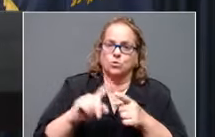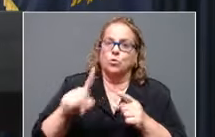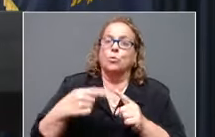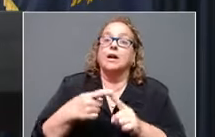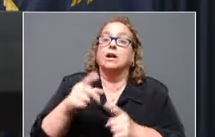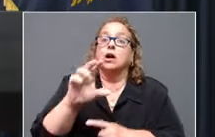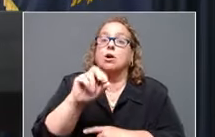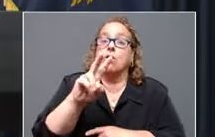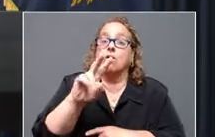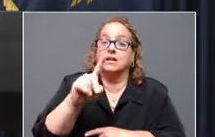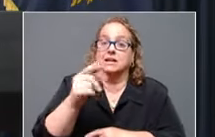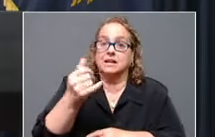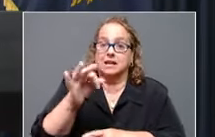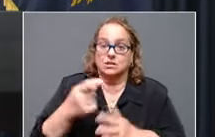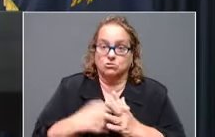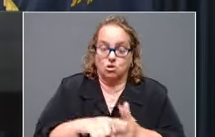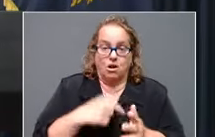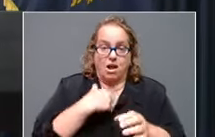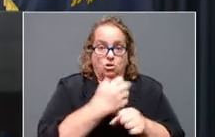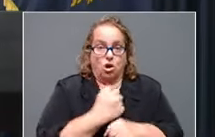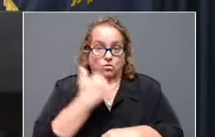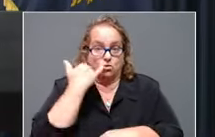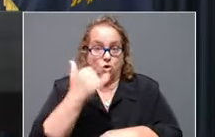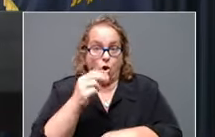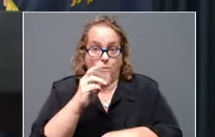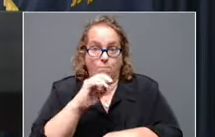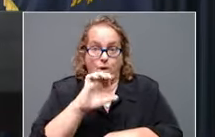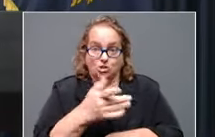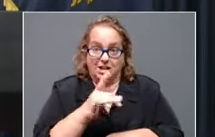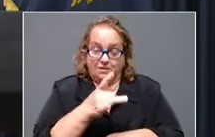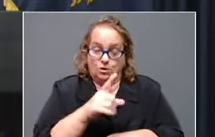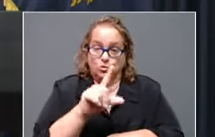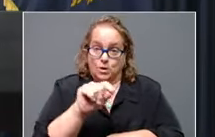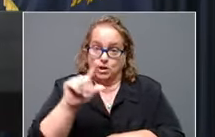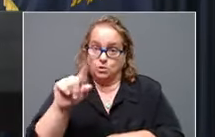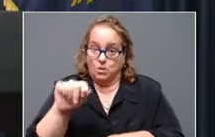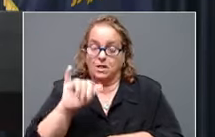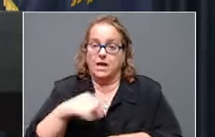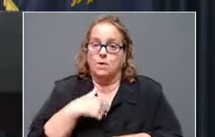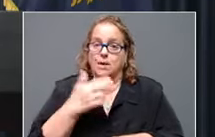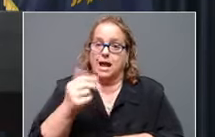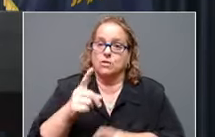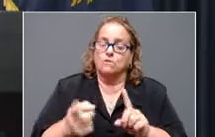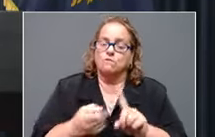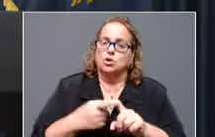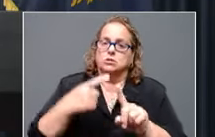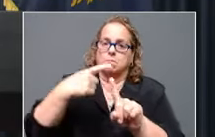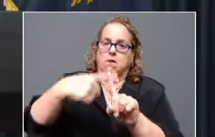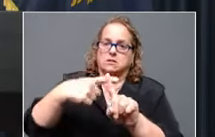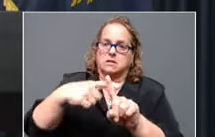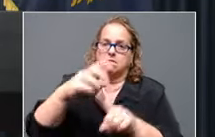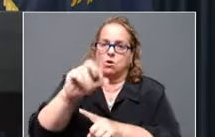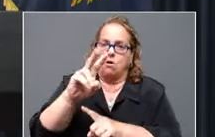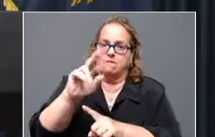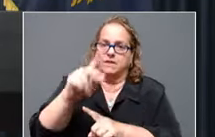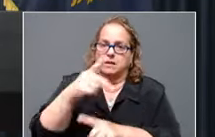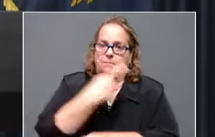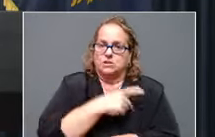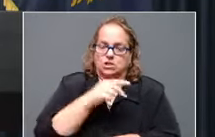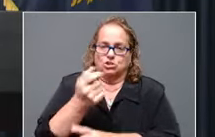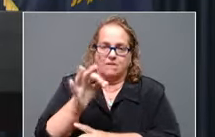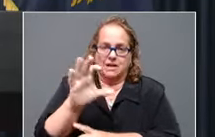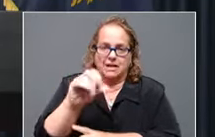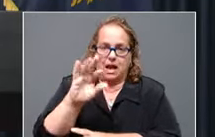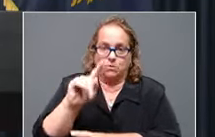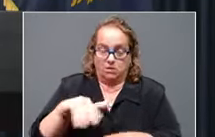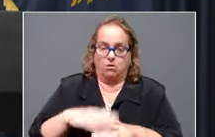call. When I walked back in, I remember looking at my family and everyone there and thinking, they have no idea that